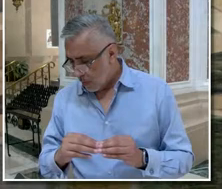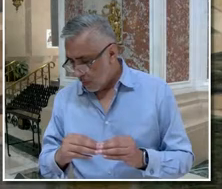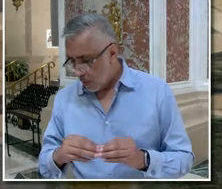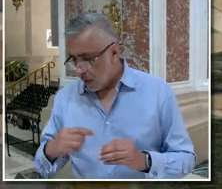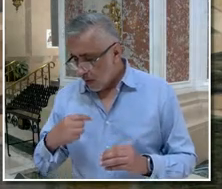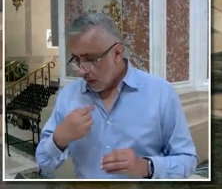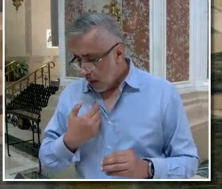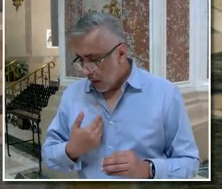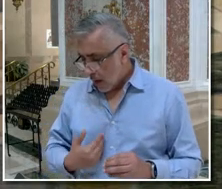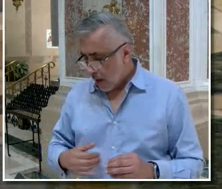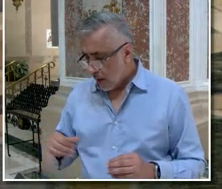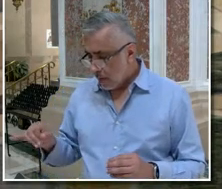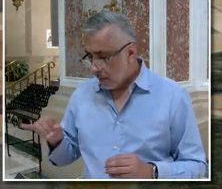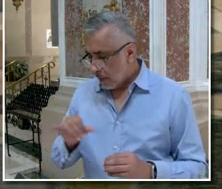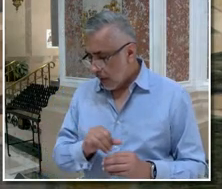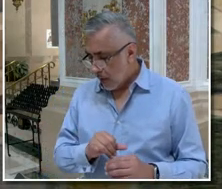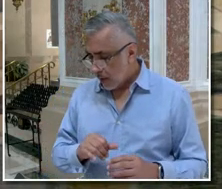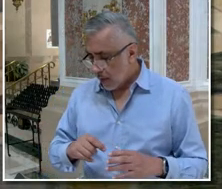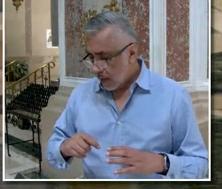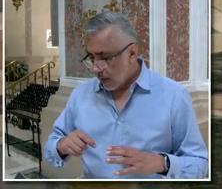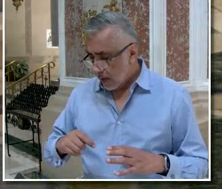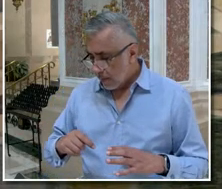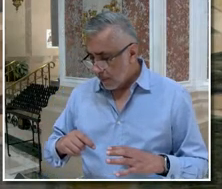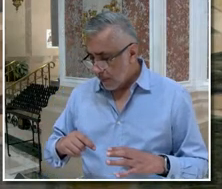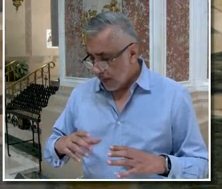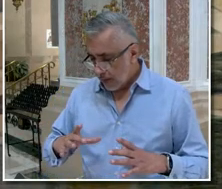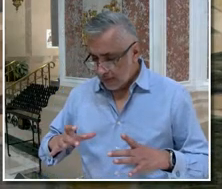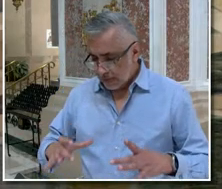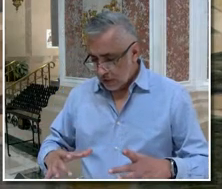I am like a dish that is